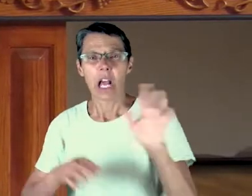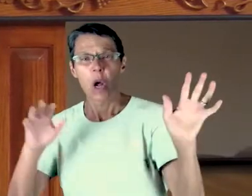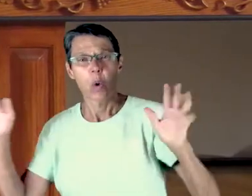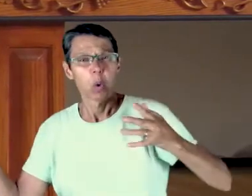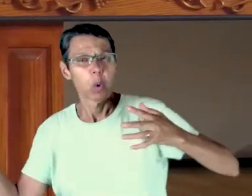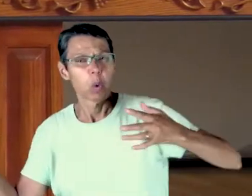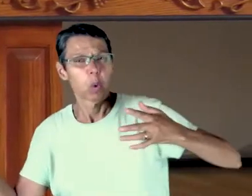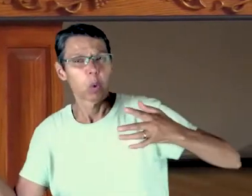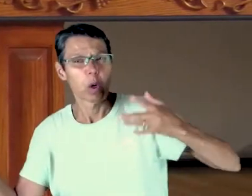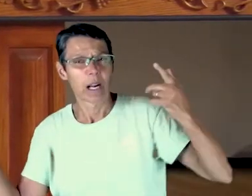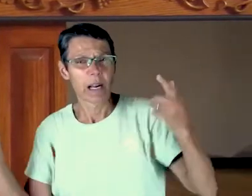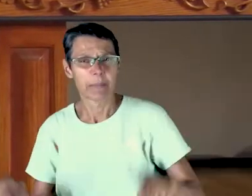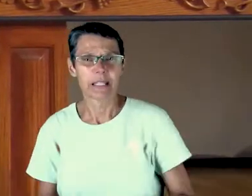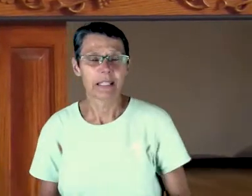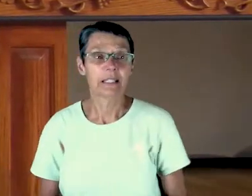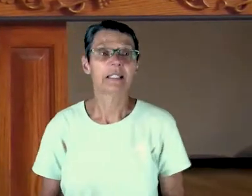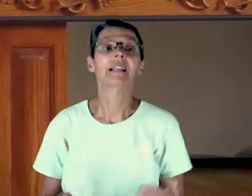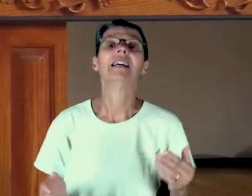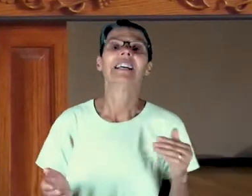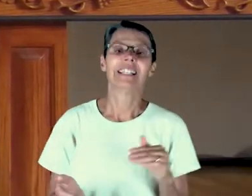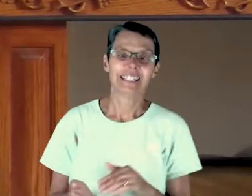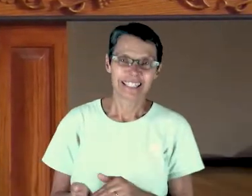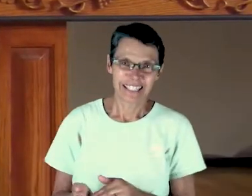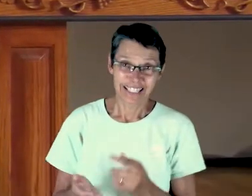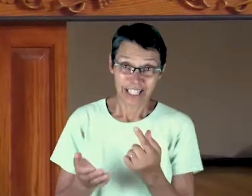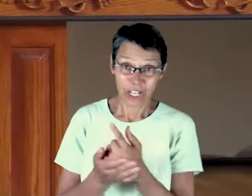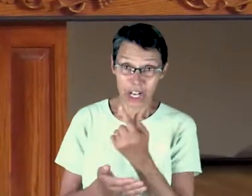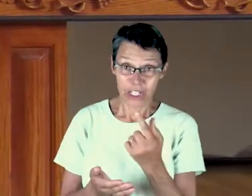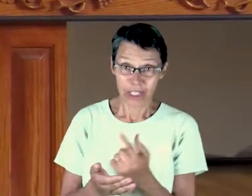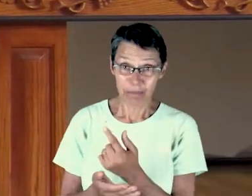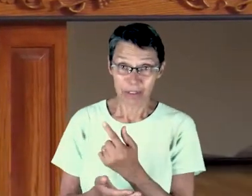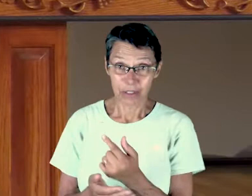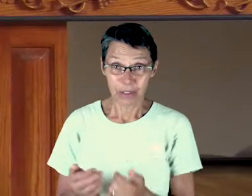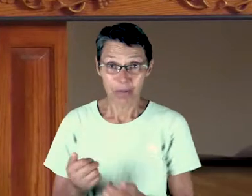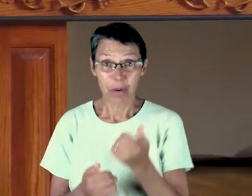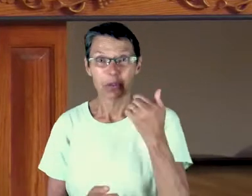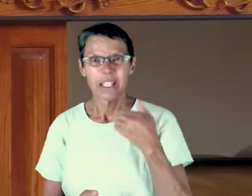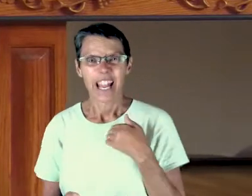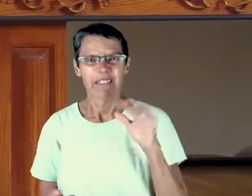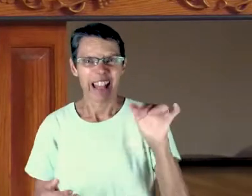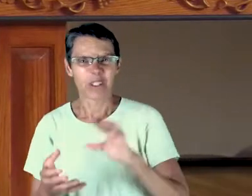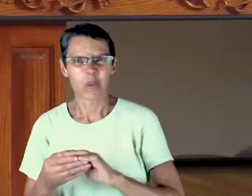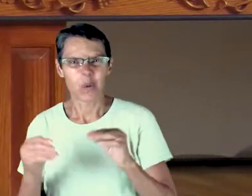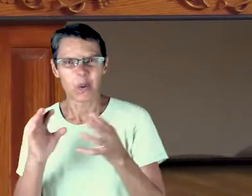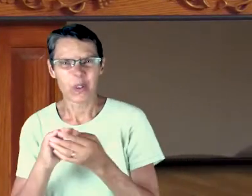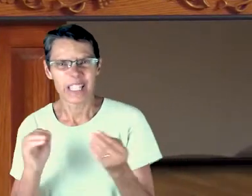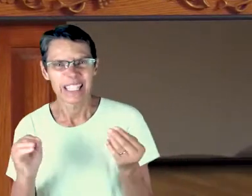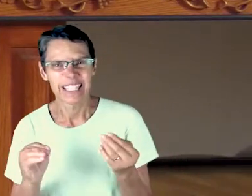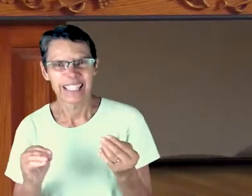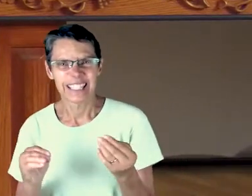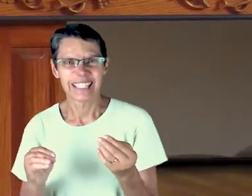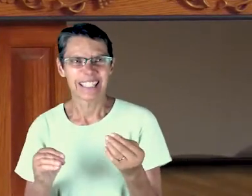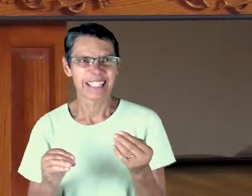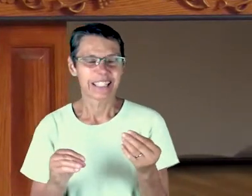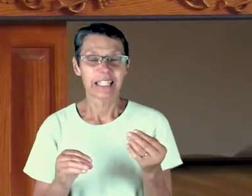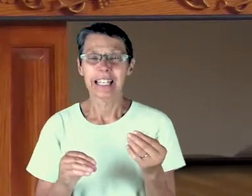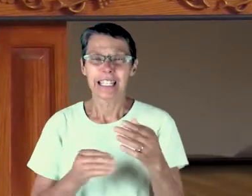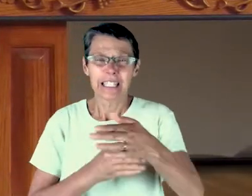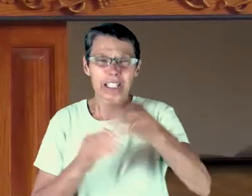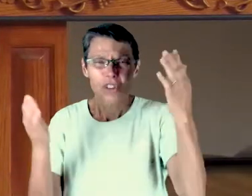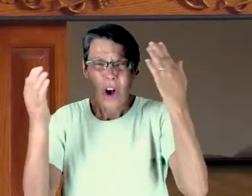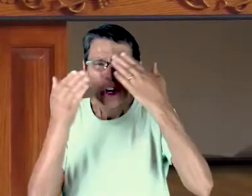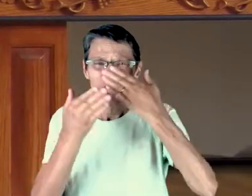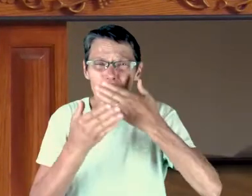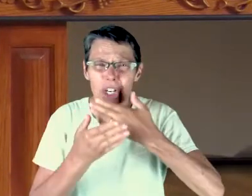blows up. Again, the Gospels have, most of them have a version of this story. It's in the middle of the night. There's a